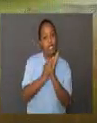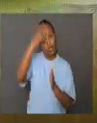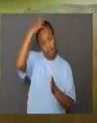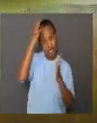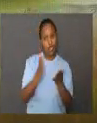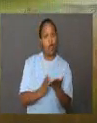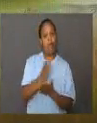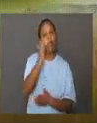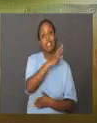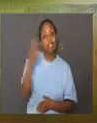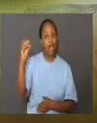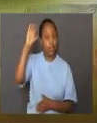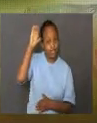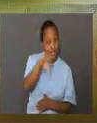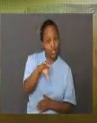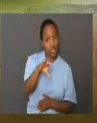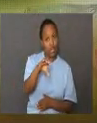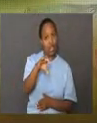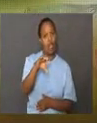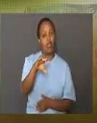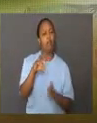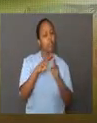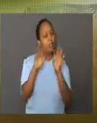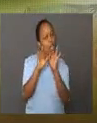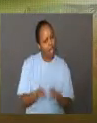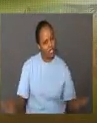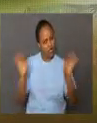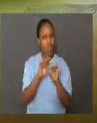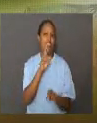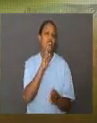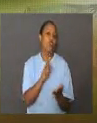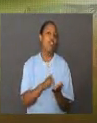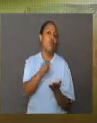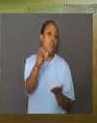Constitutional rights and obligations are the cornerstone of democracy.